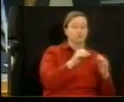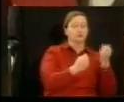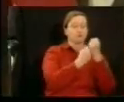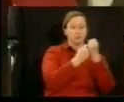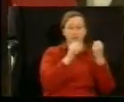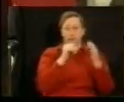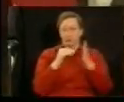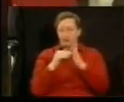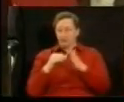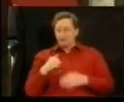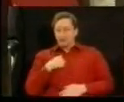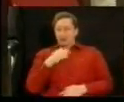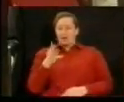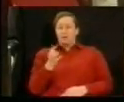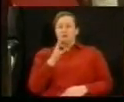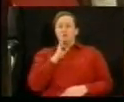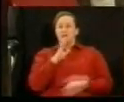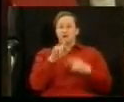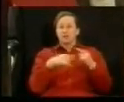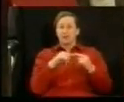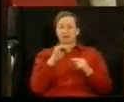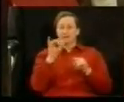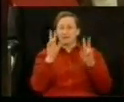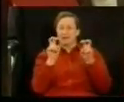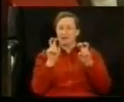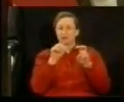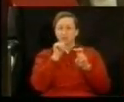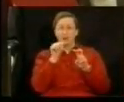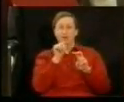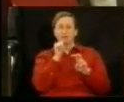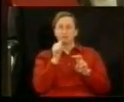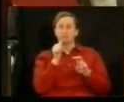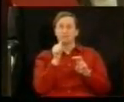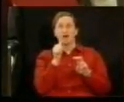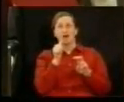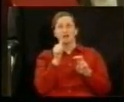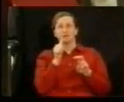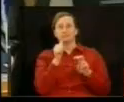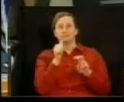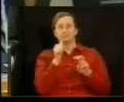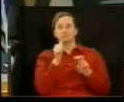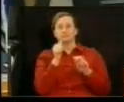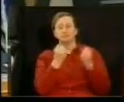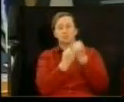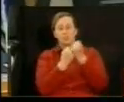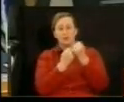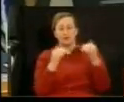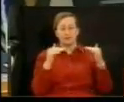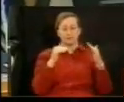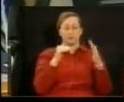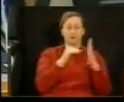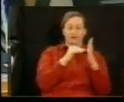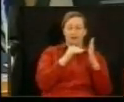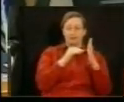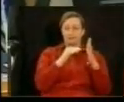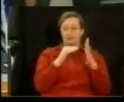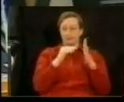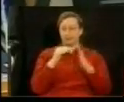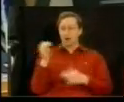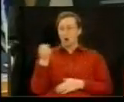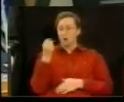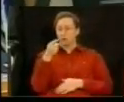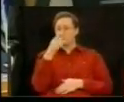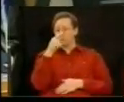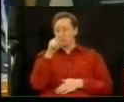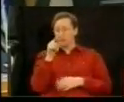I'd like to speak on the issue, but not necessarily in favor or against. Well, you might need, let's hold you for public forum then. I mean, because